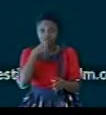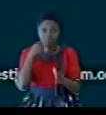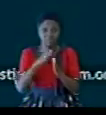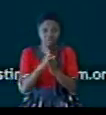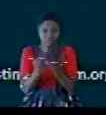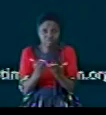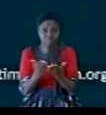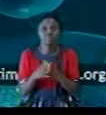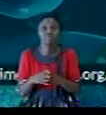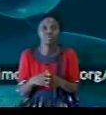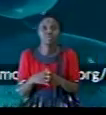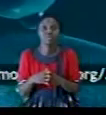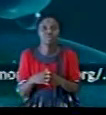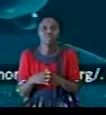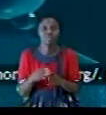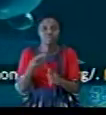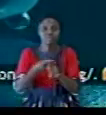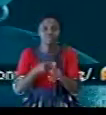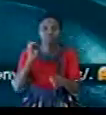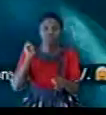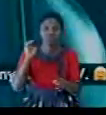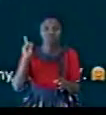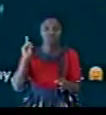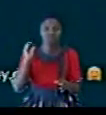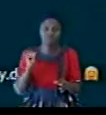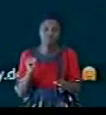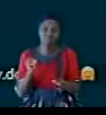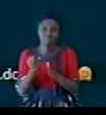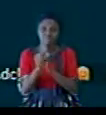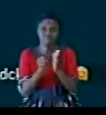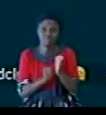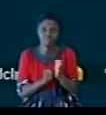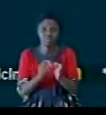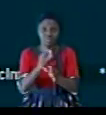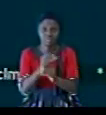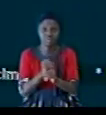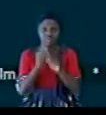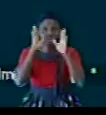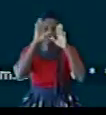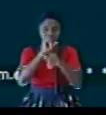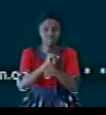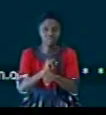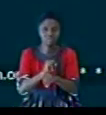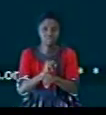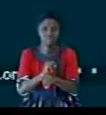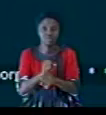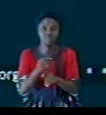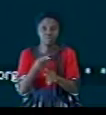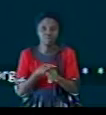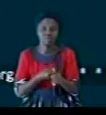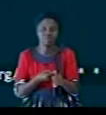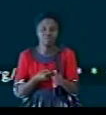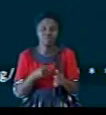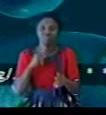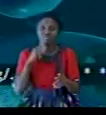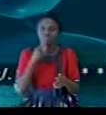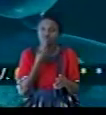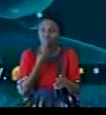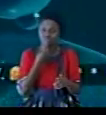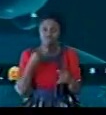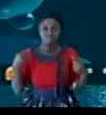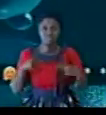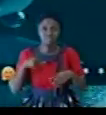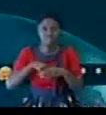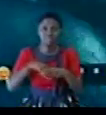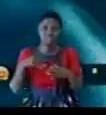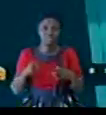It said that he got his miracle from serious pains in the heart, which he has been feeling before now. But